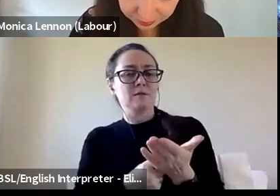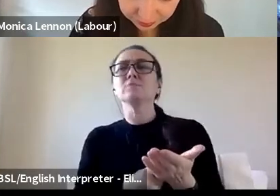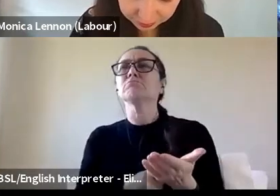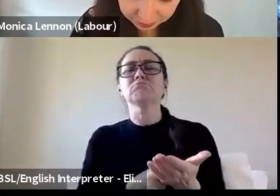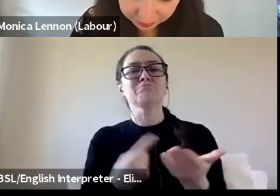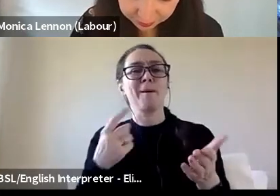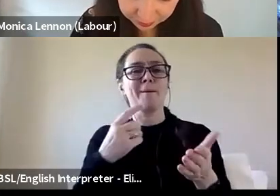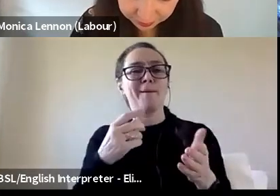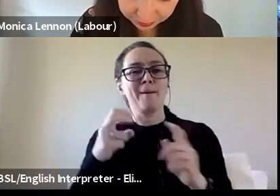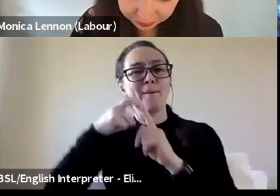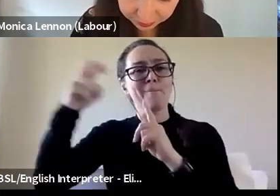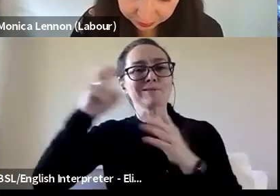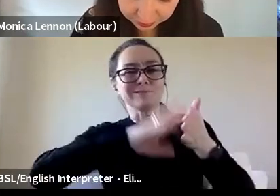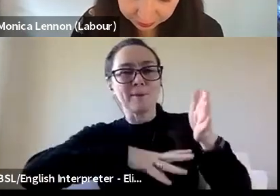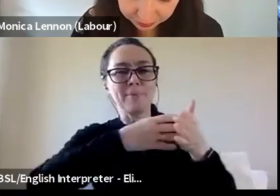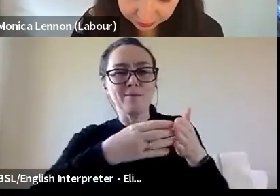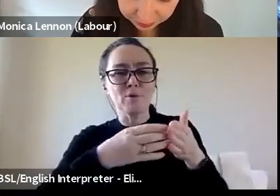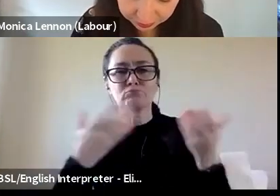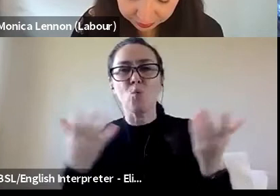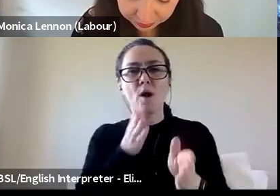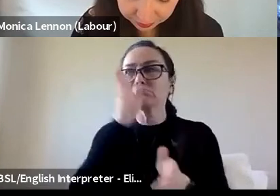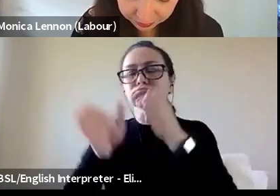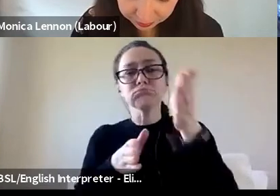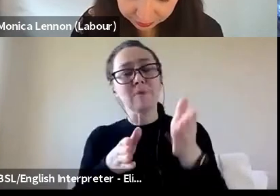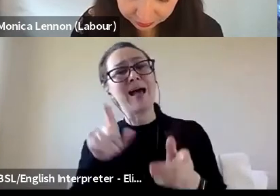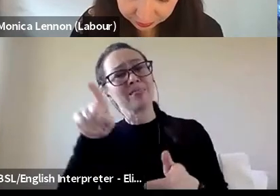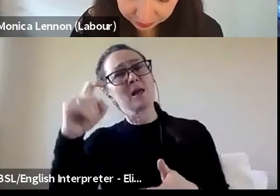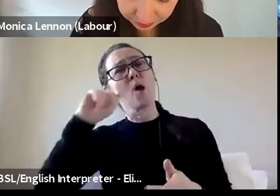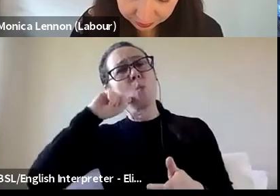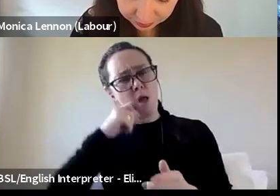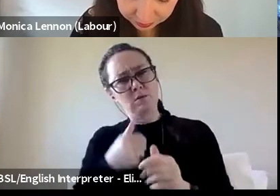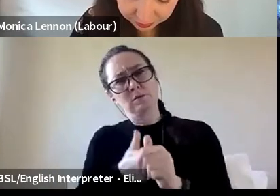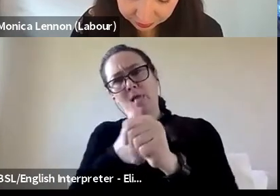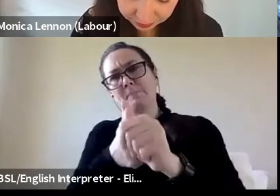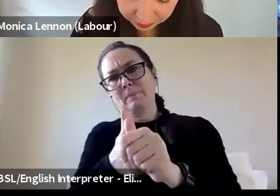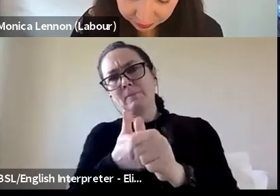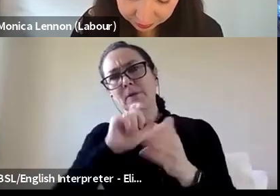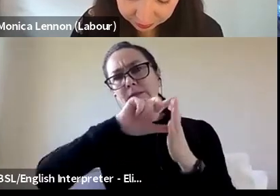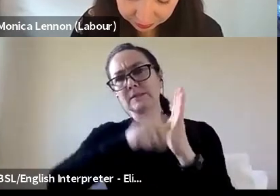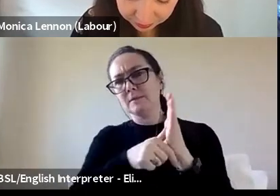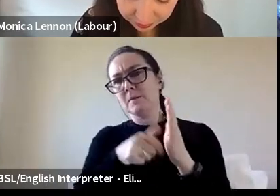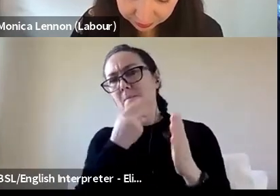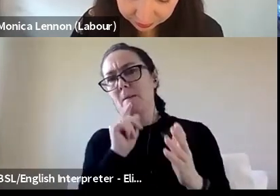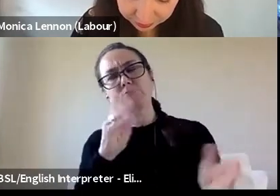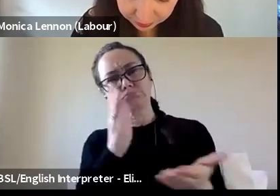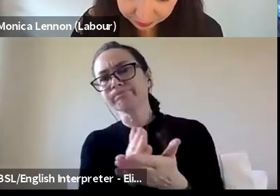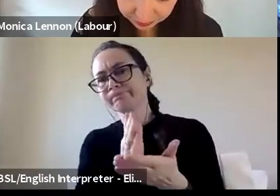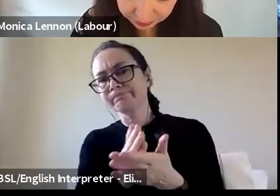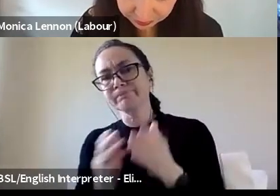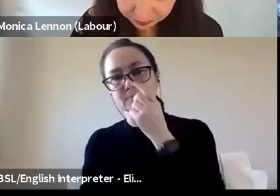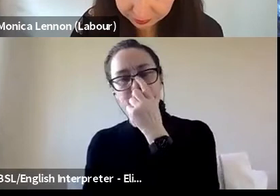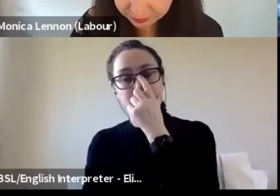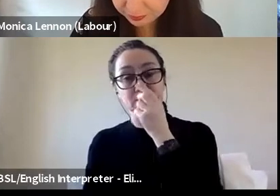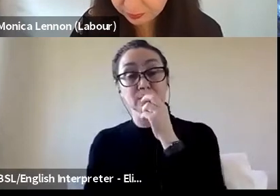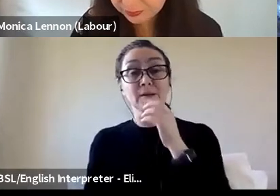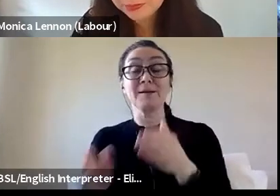is something that will actually really help disabled people. So, so the buses will go where the